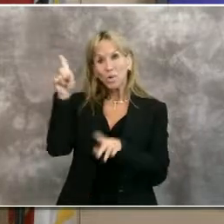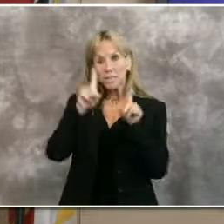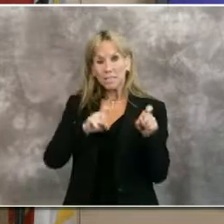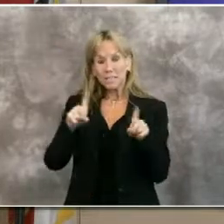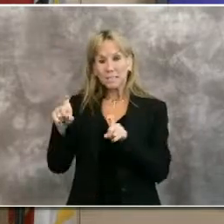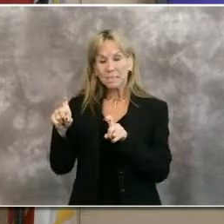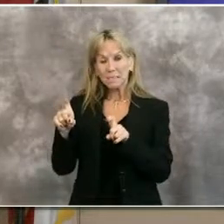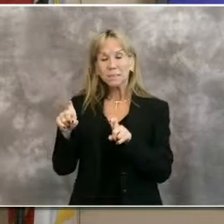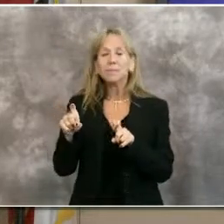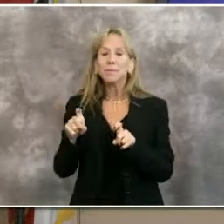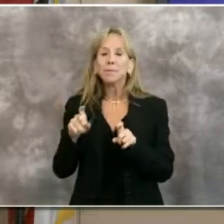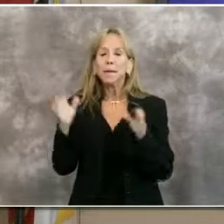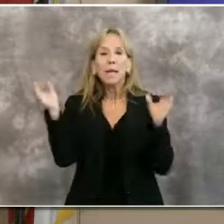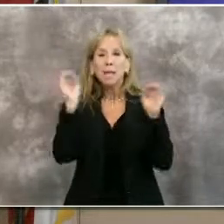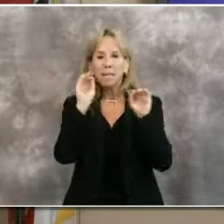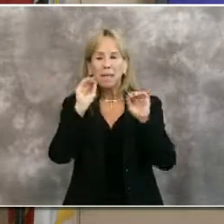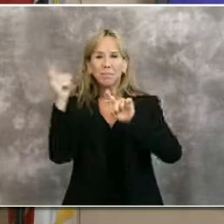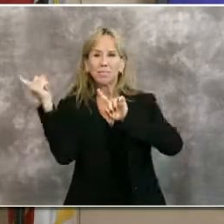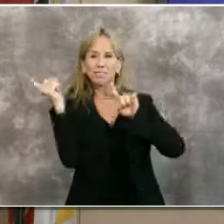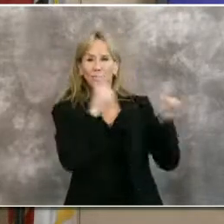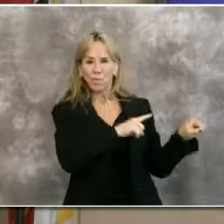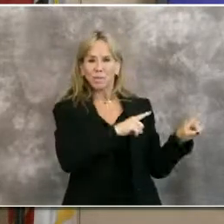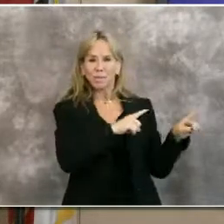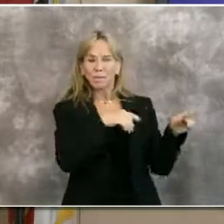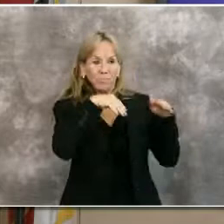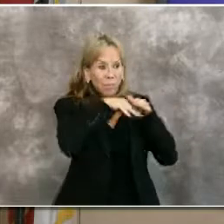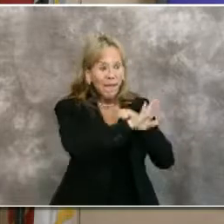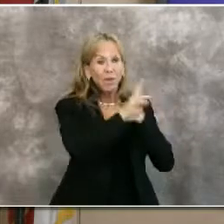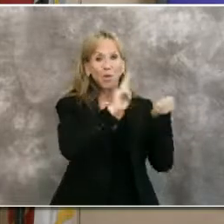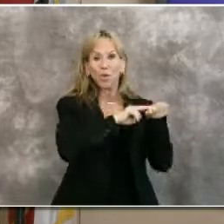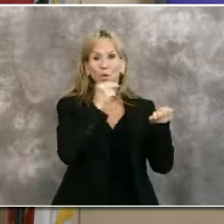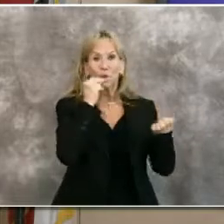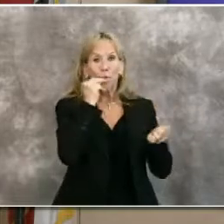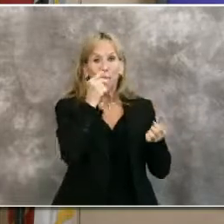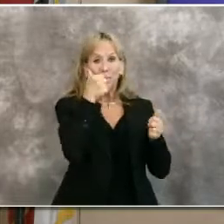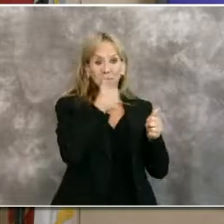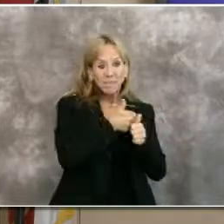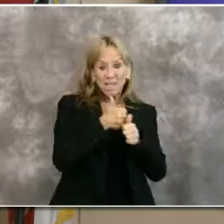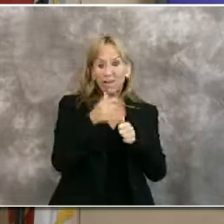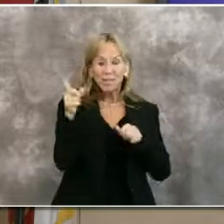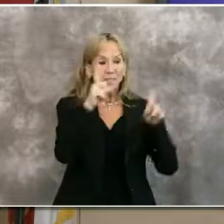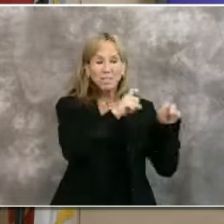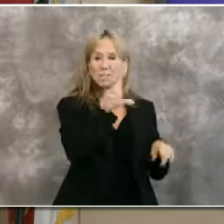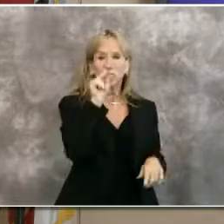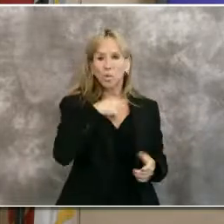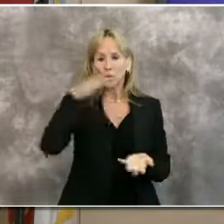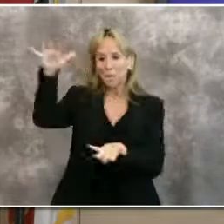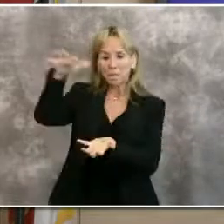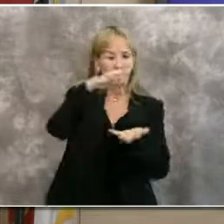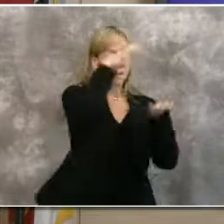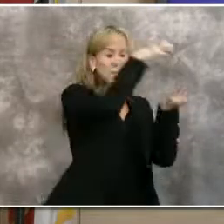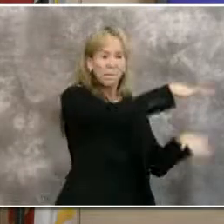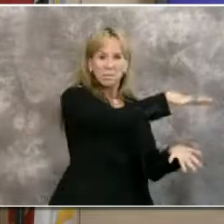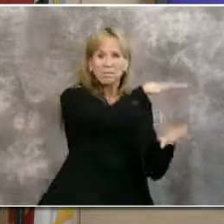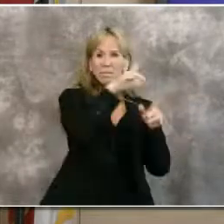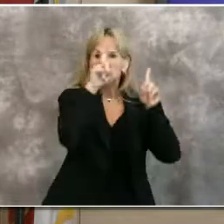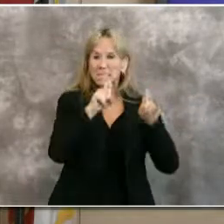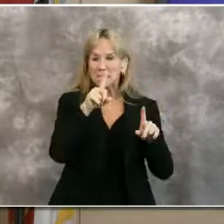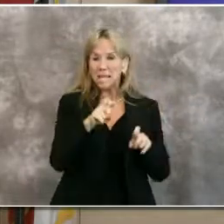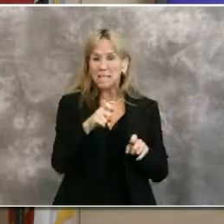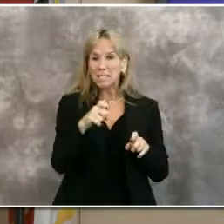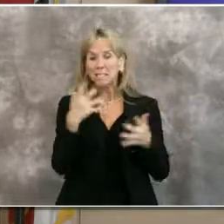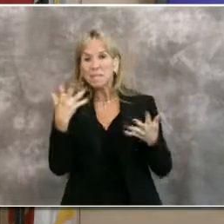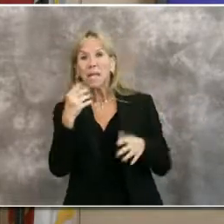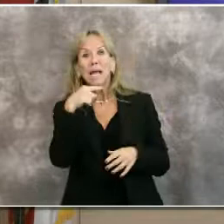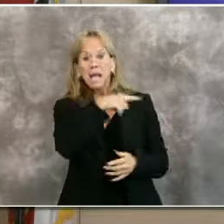none of them have gone into the nursing home. We are giving them testing kits, and the majority of them are doing it themselves, and we're running those for